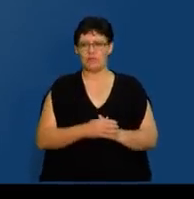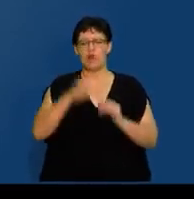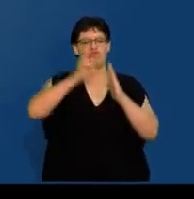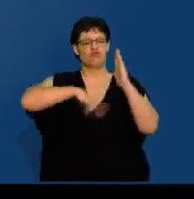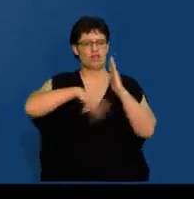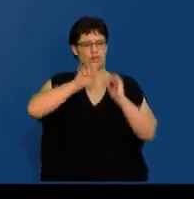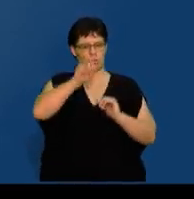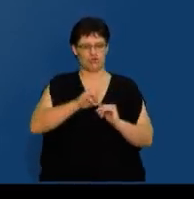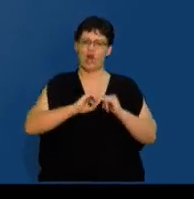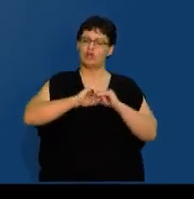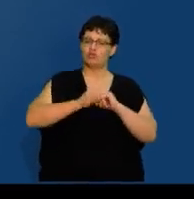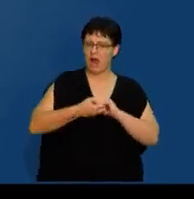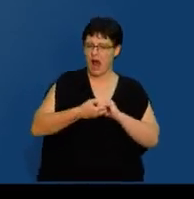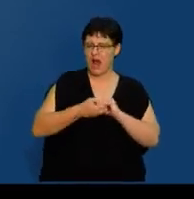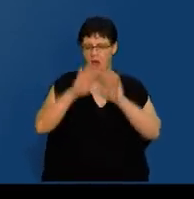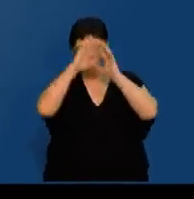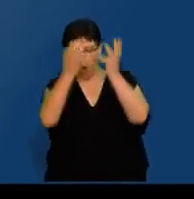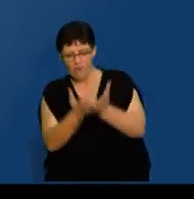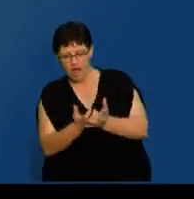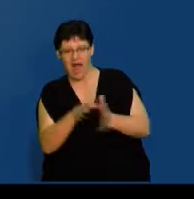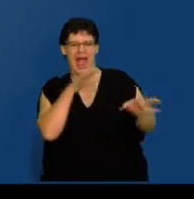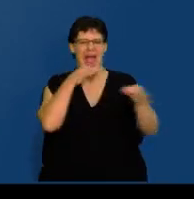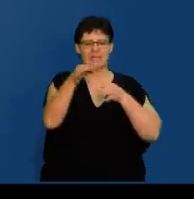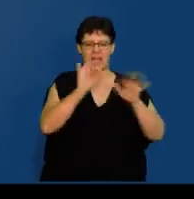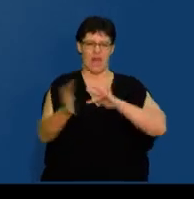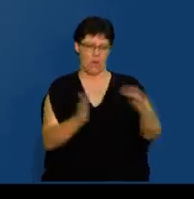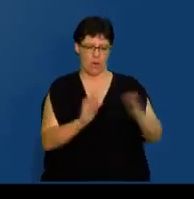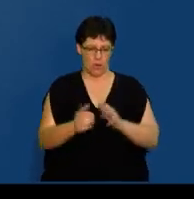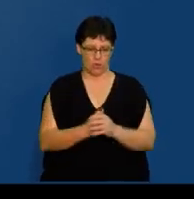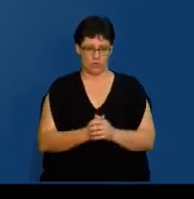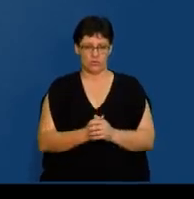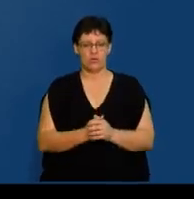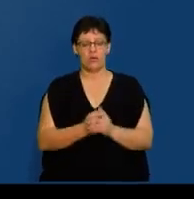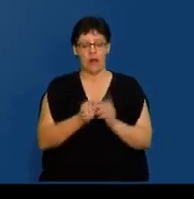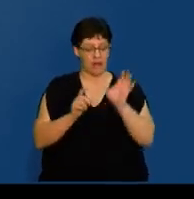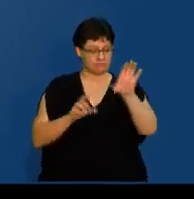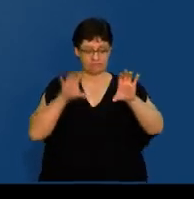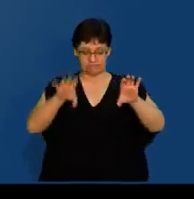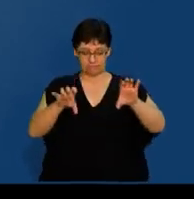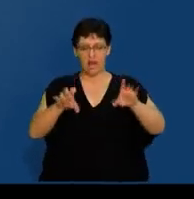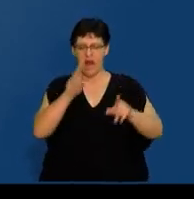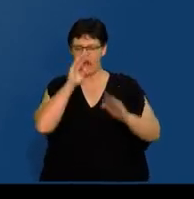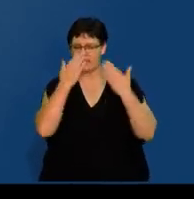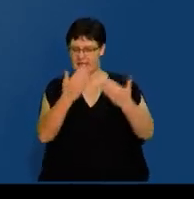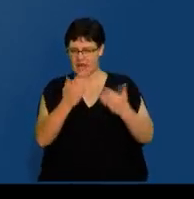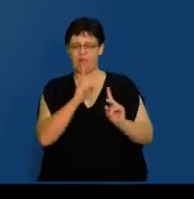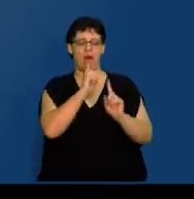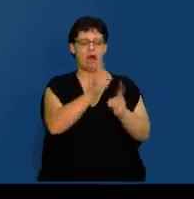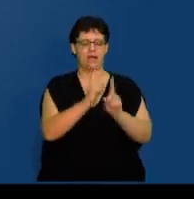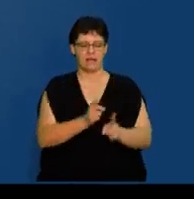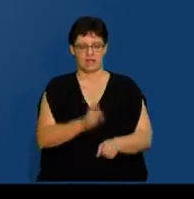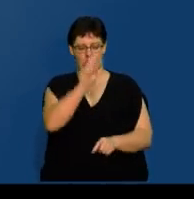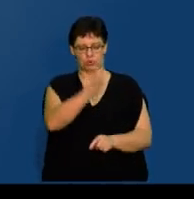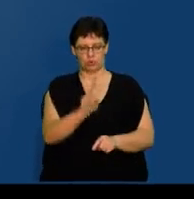question and I'm going to try and give you an overview of how to explain this. Study the two skulls shown in the figure below and answer the